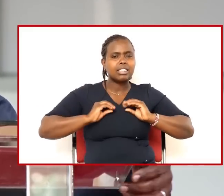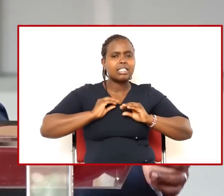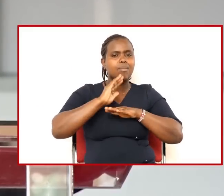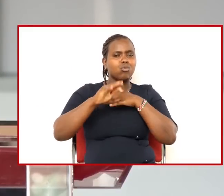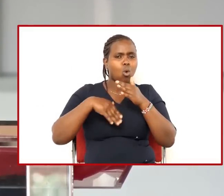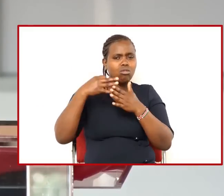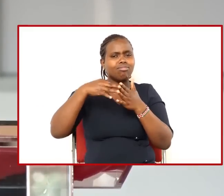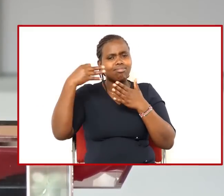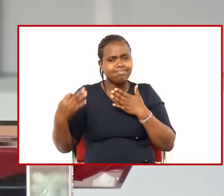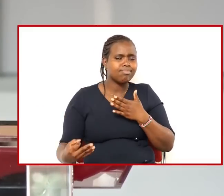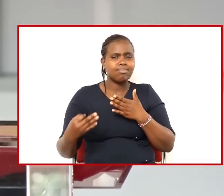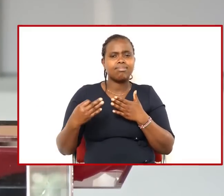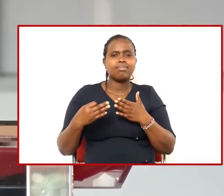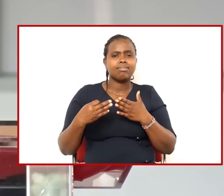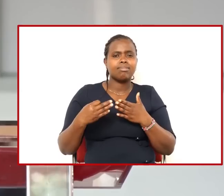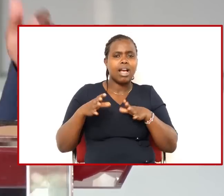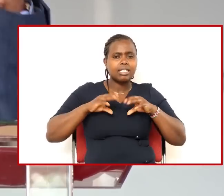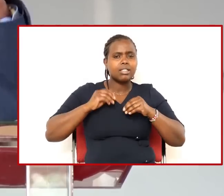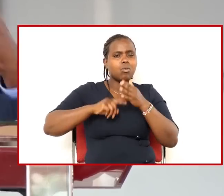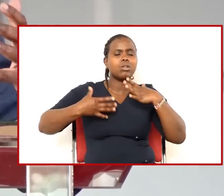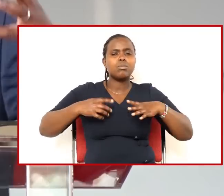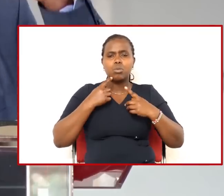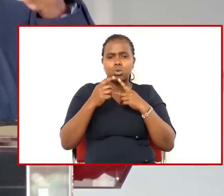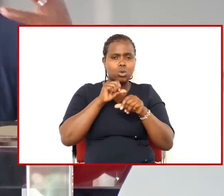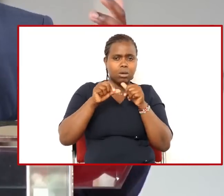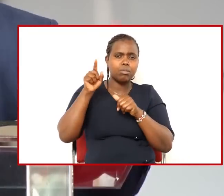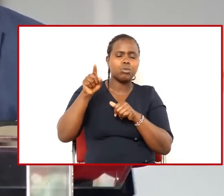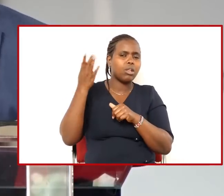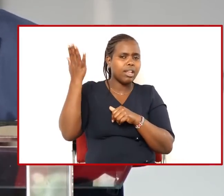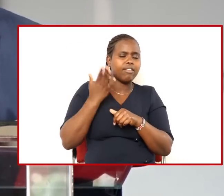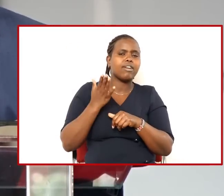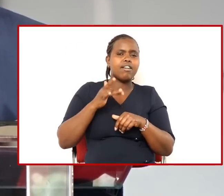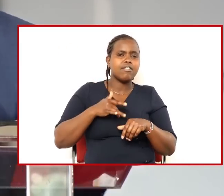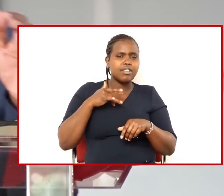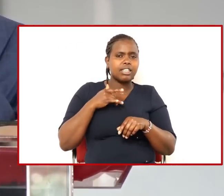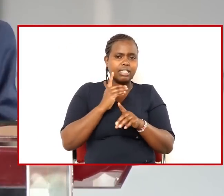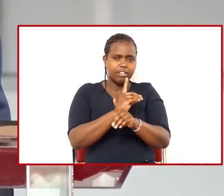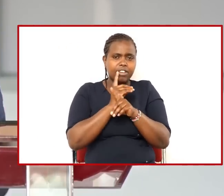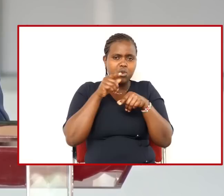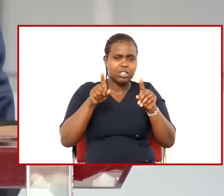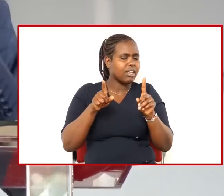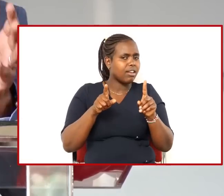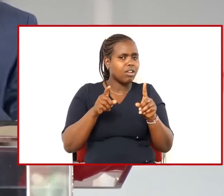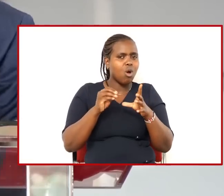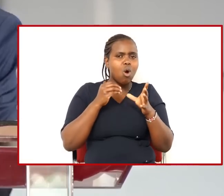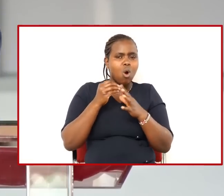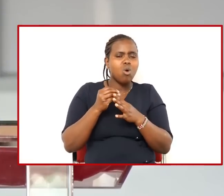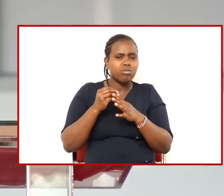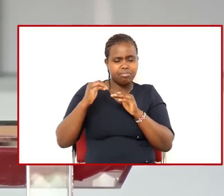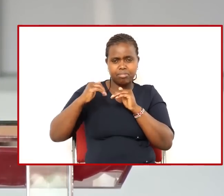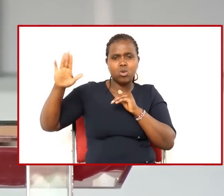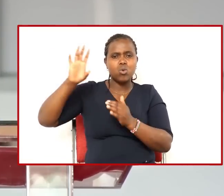all that people will say about you. You can't afford to be defensive. You can't afford to rationalize